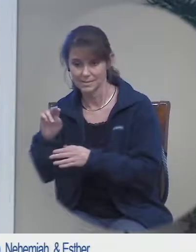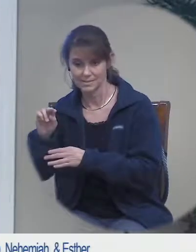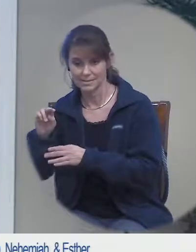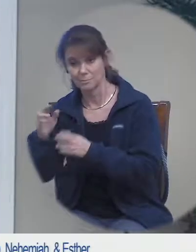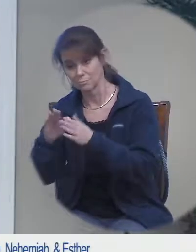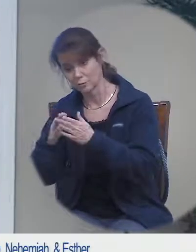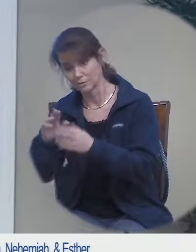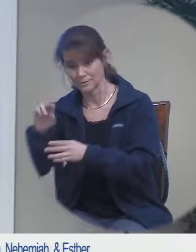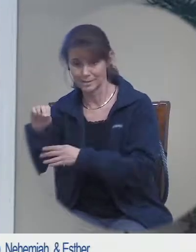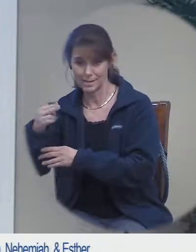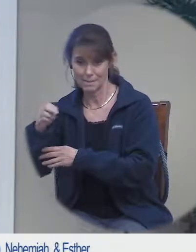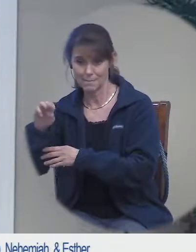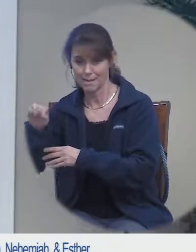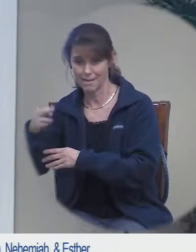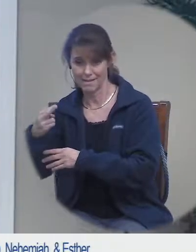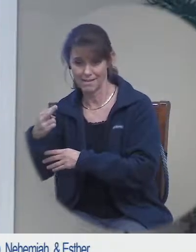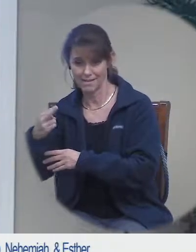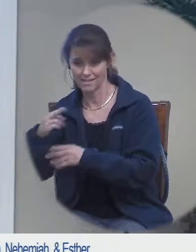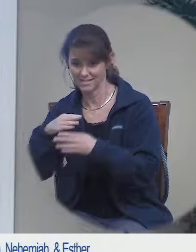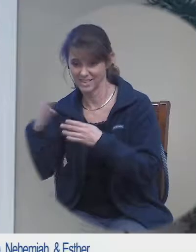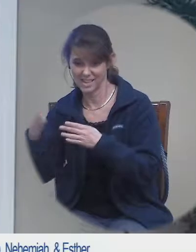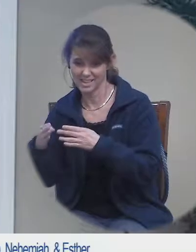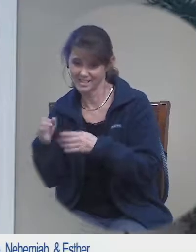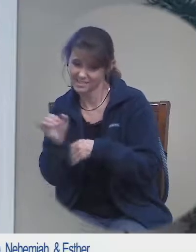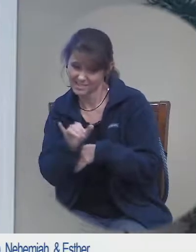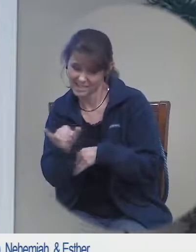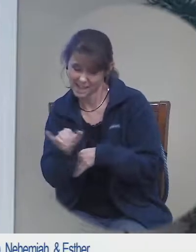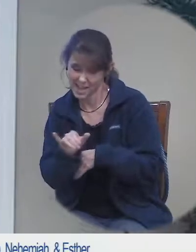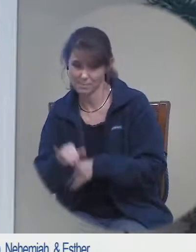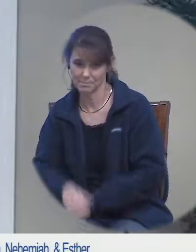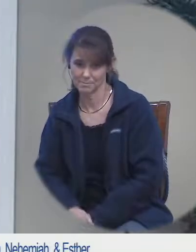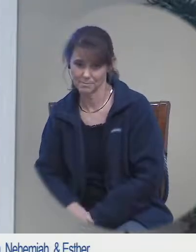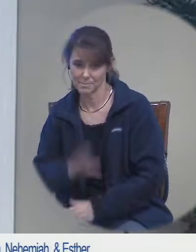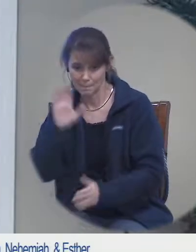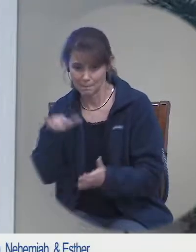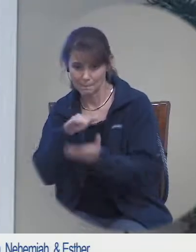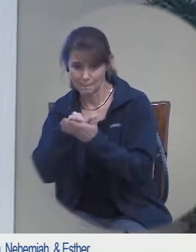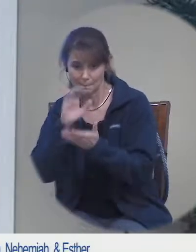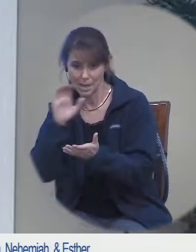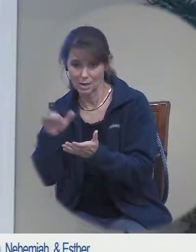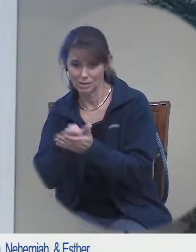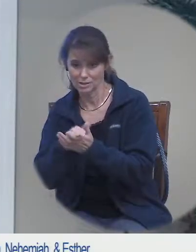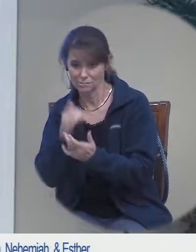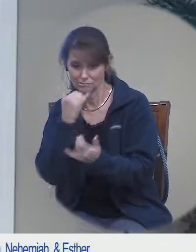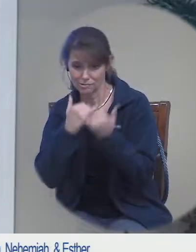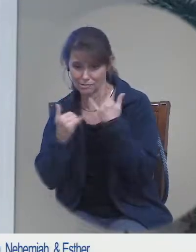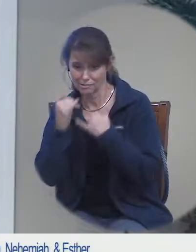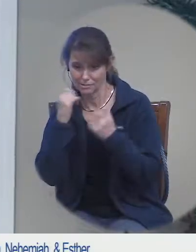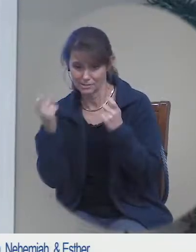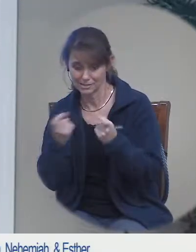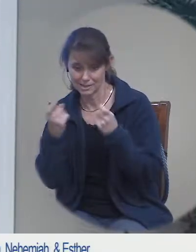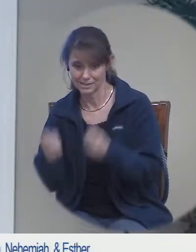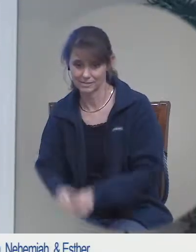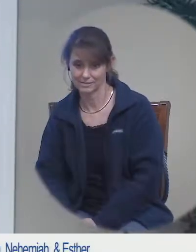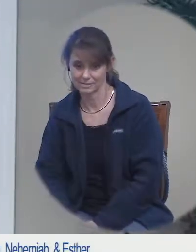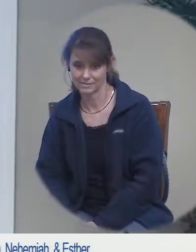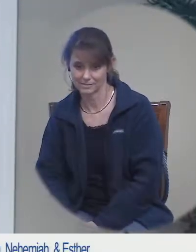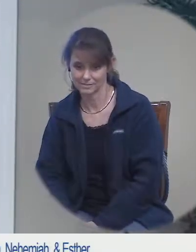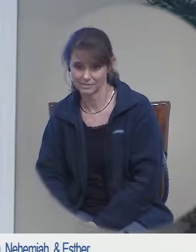I'll tell you, it's almost like there's a sense of uncertainty to it. What's going to happen when Nehemiah is not there? Are the people going to do this again?